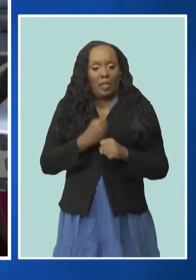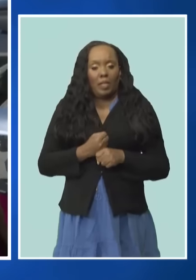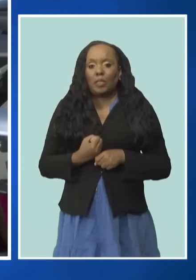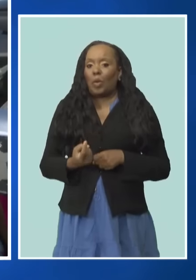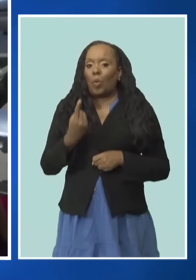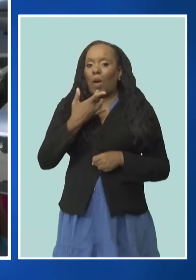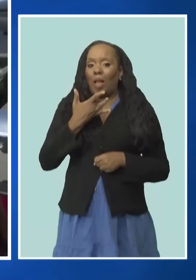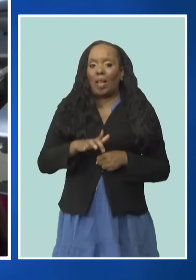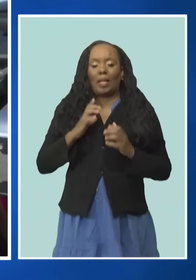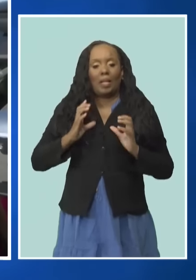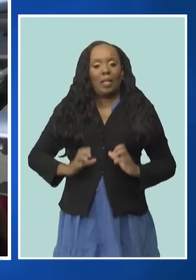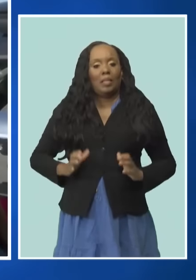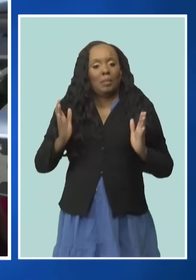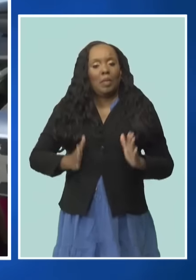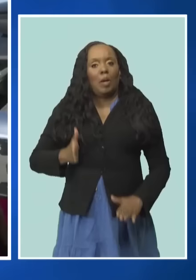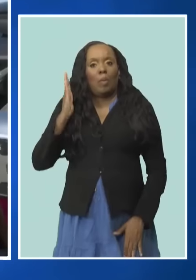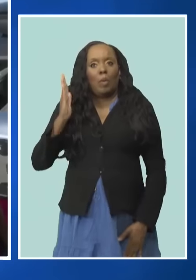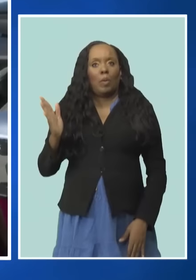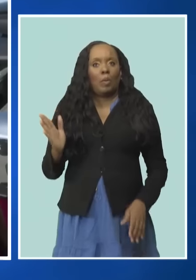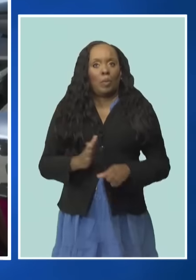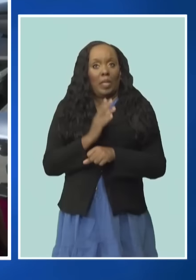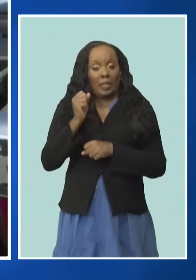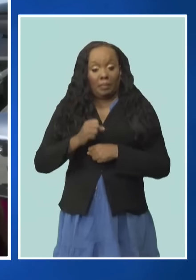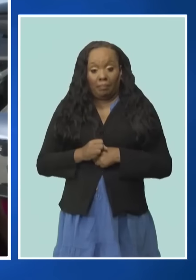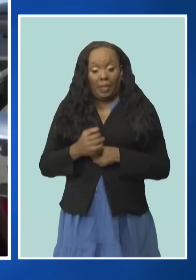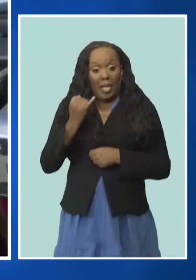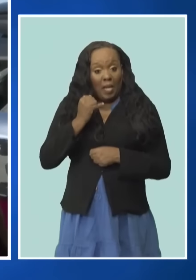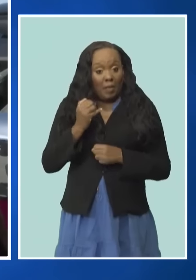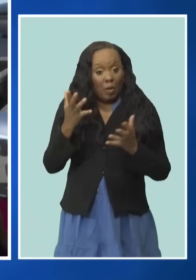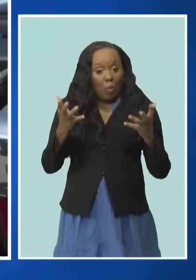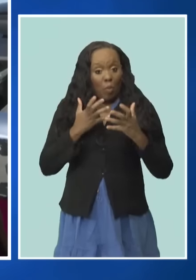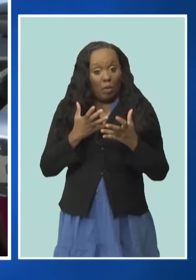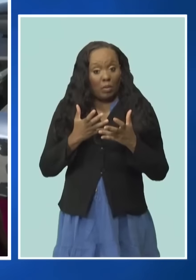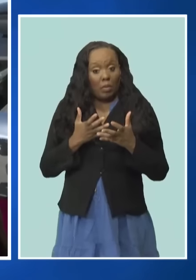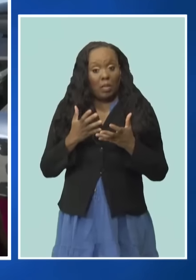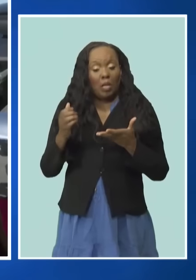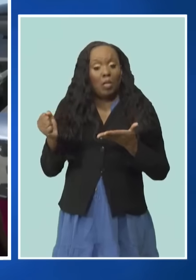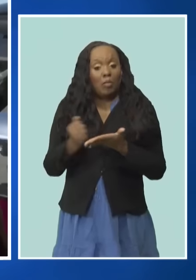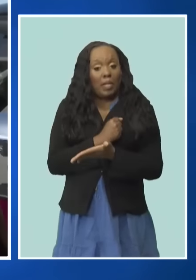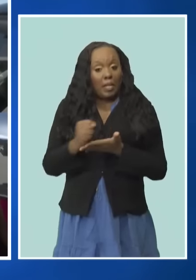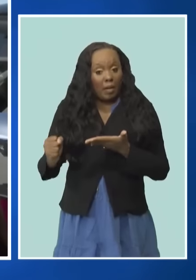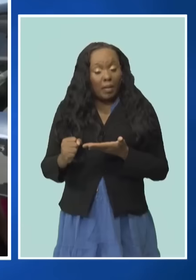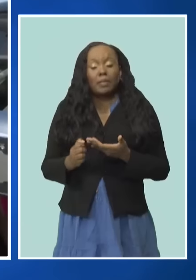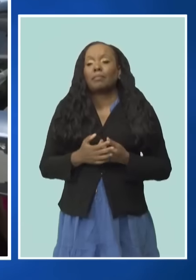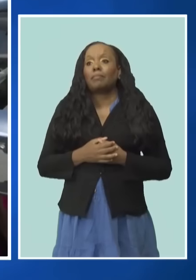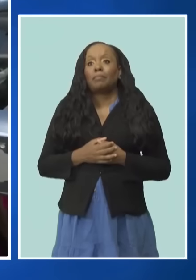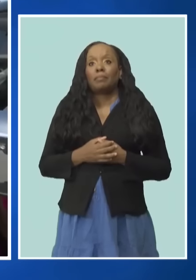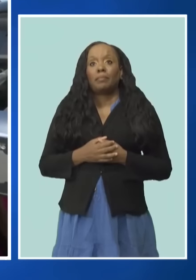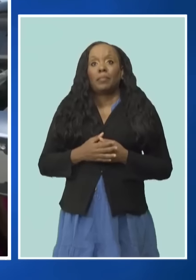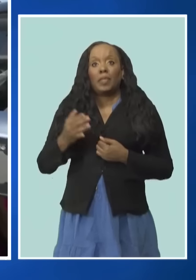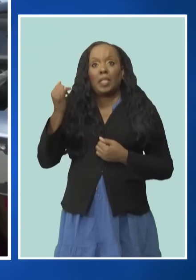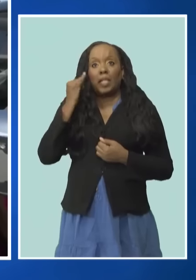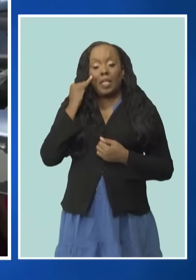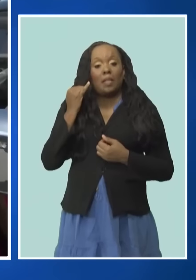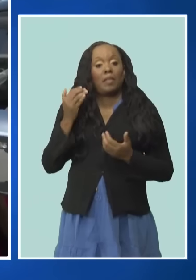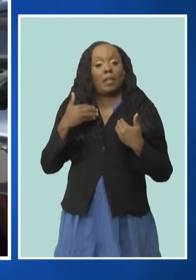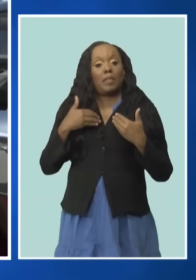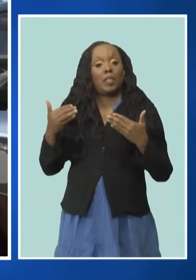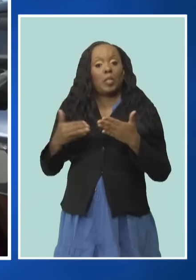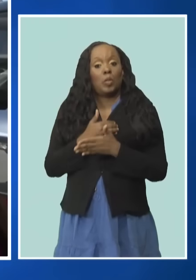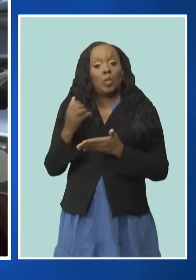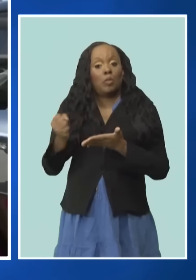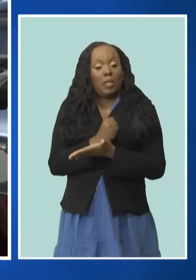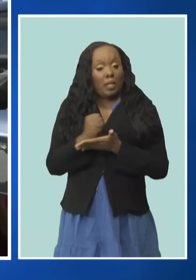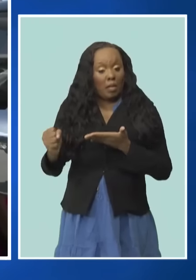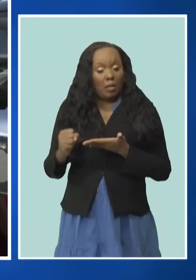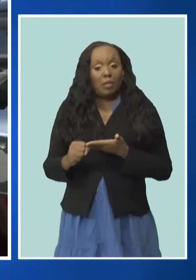those prizes. Those persons who are looking for credit cards, they're not to be left out. One lucky credit card customer who takes a new credit card during the period, they have